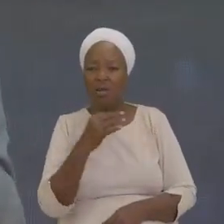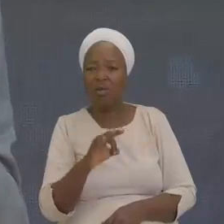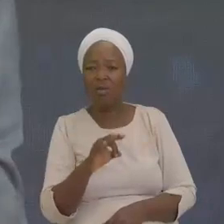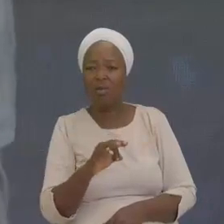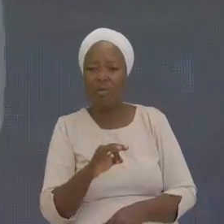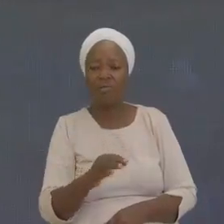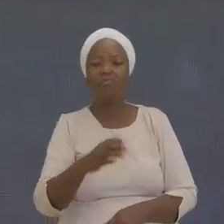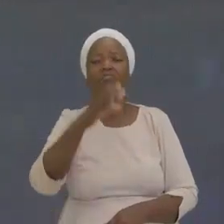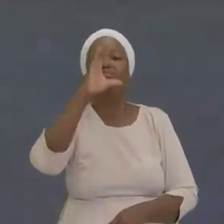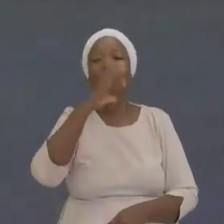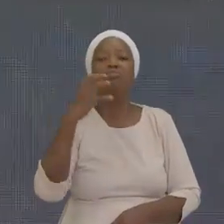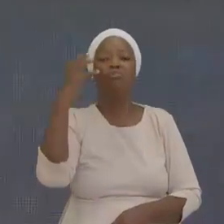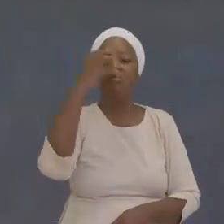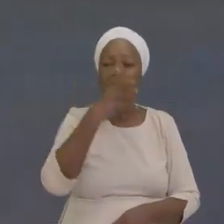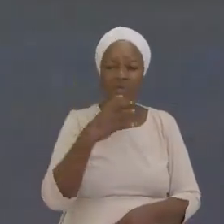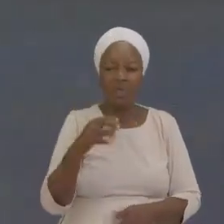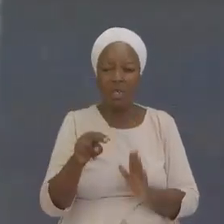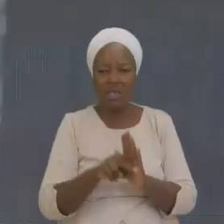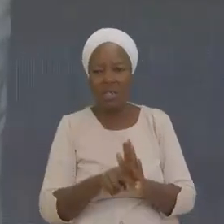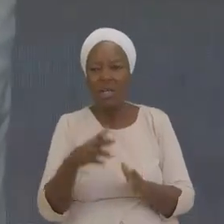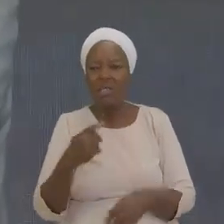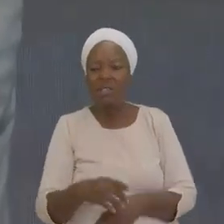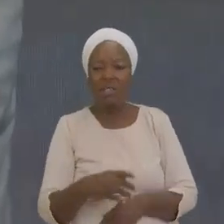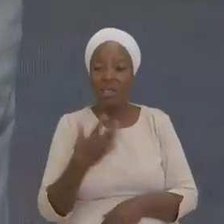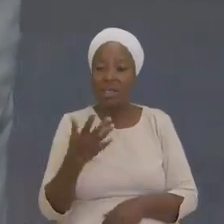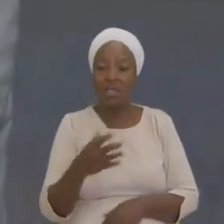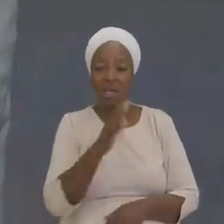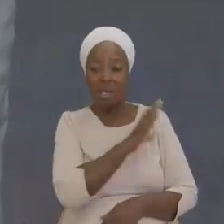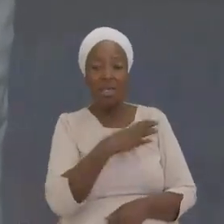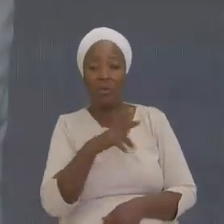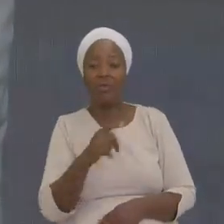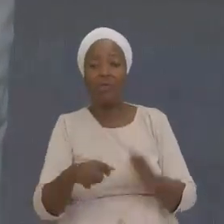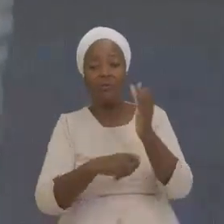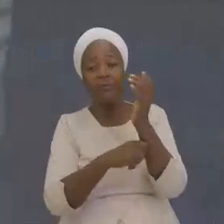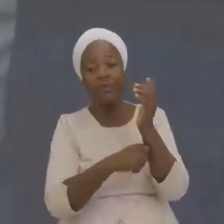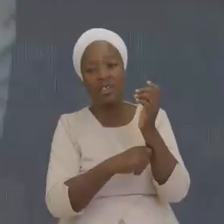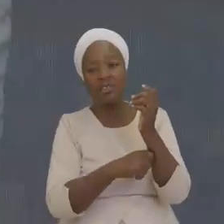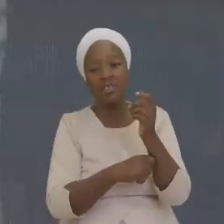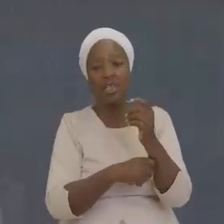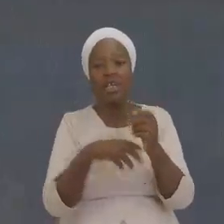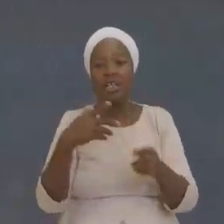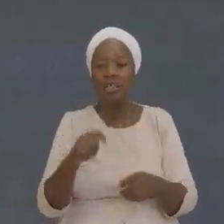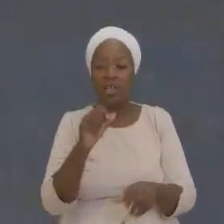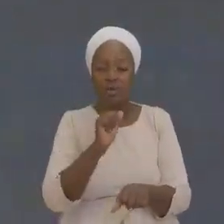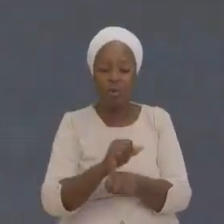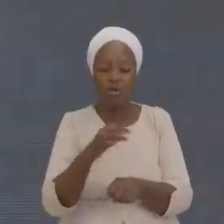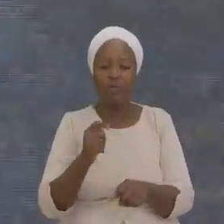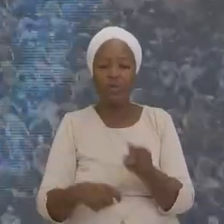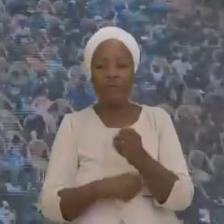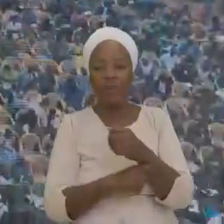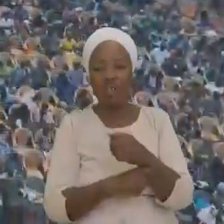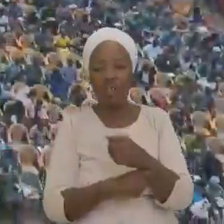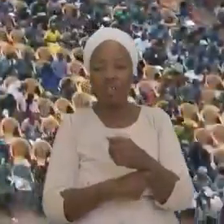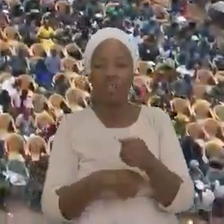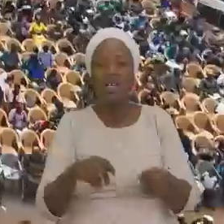drunkenness, the character of the flesh, the works of the flesh, they have